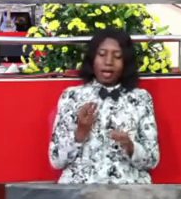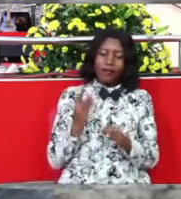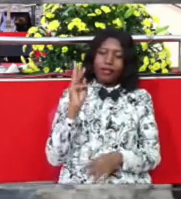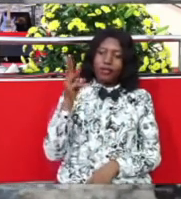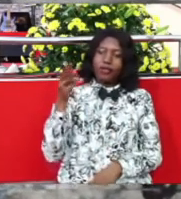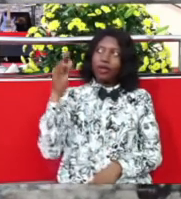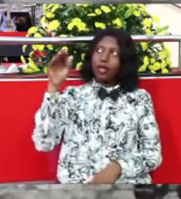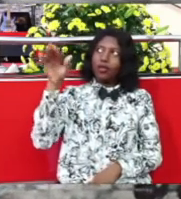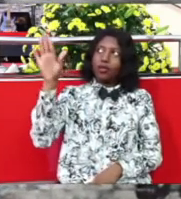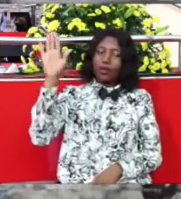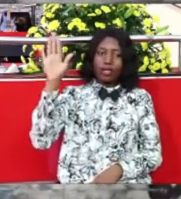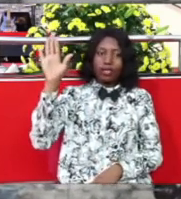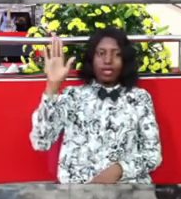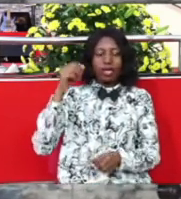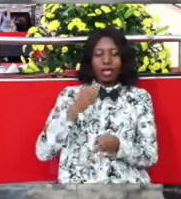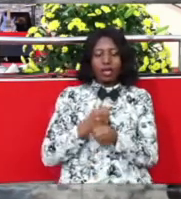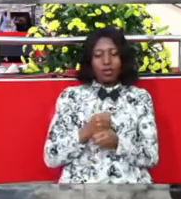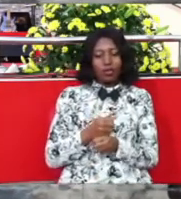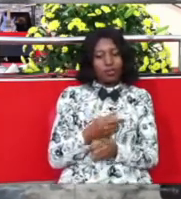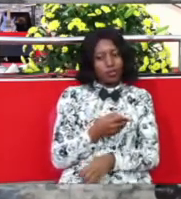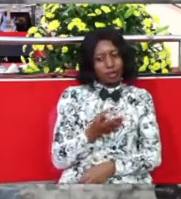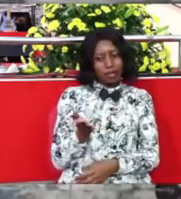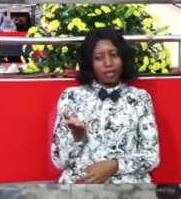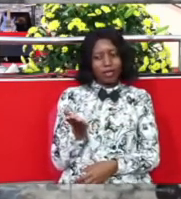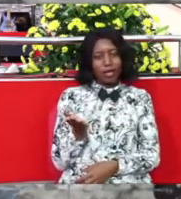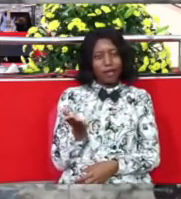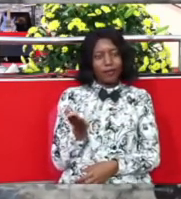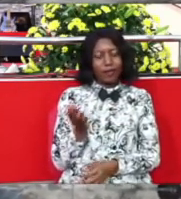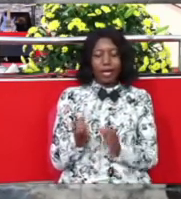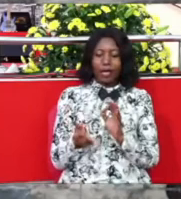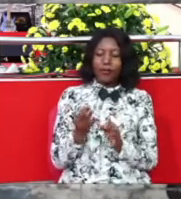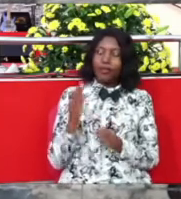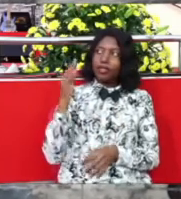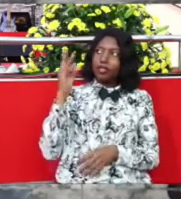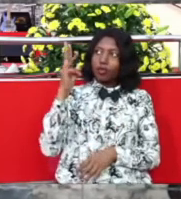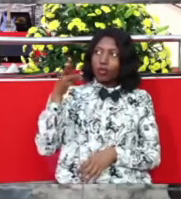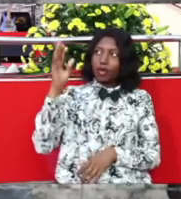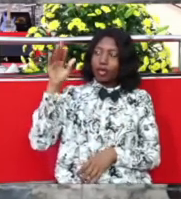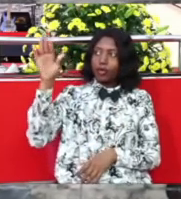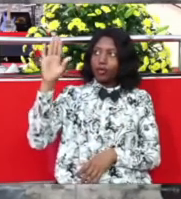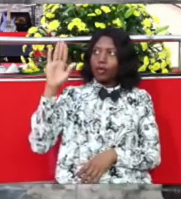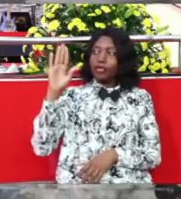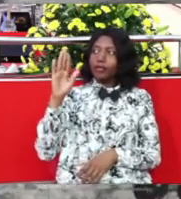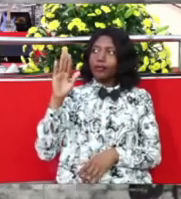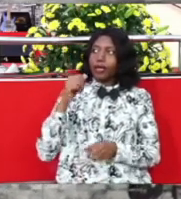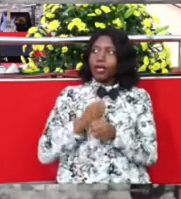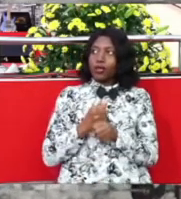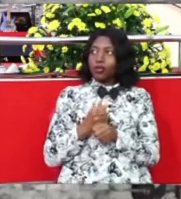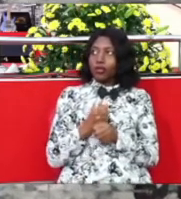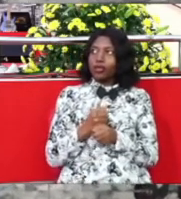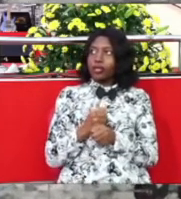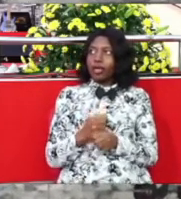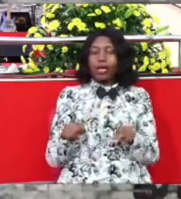kama ni mapenzi yako fanya hivi. If it is your will, do this. Kama ni mapenzi yako basi Mungu fanya hivi. Gideon did it. Gideon yakafanya. He